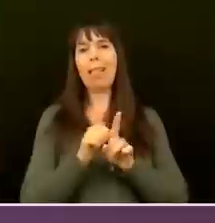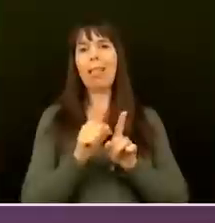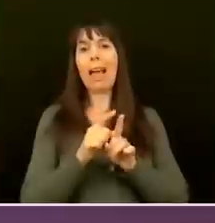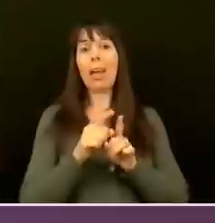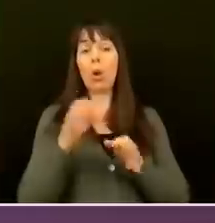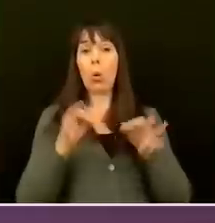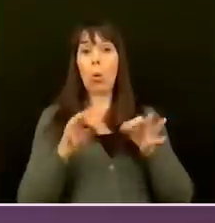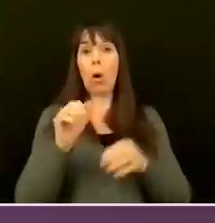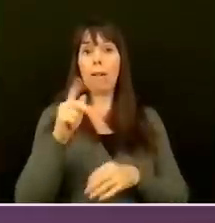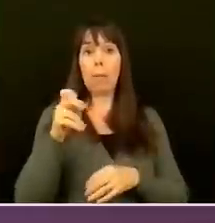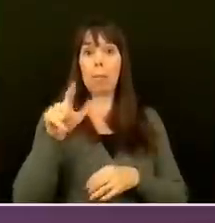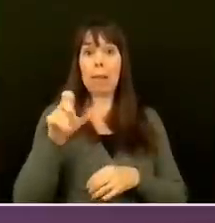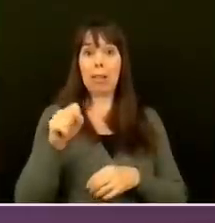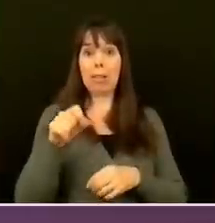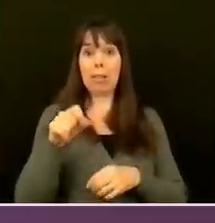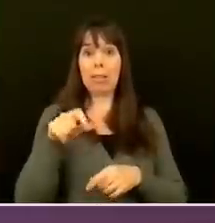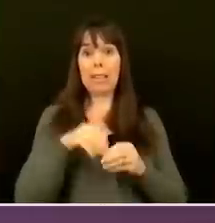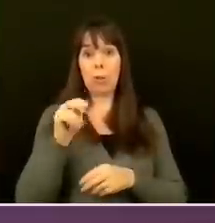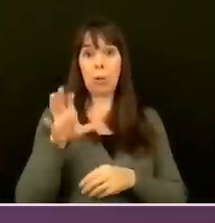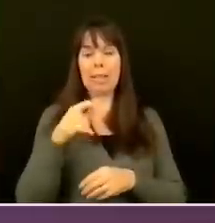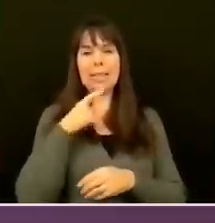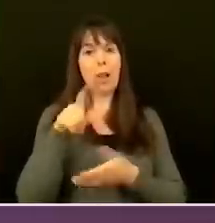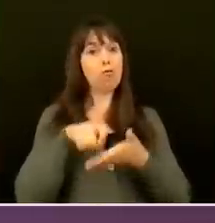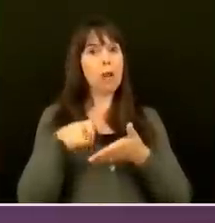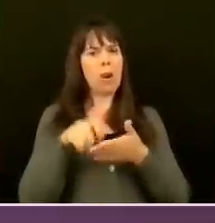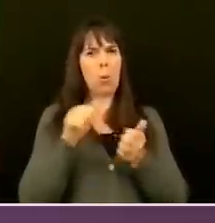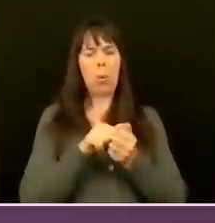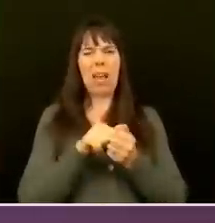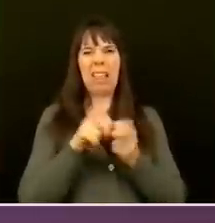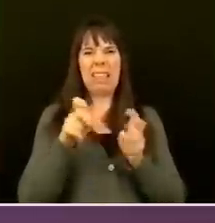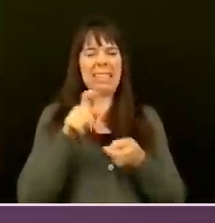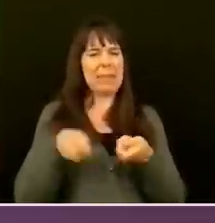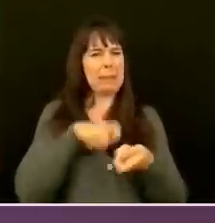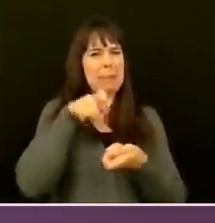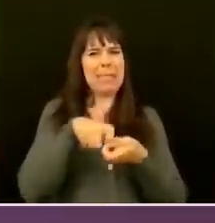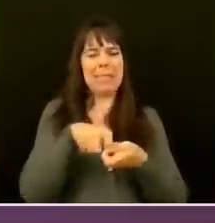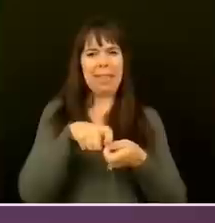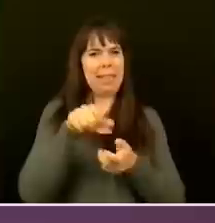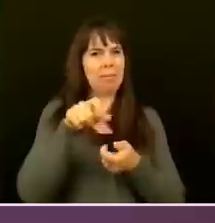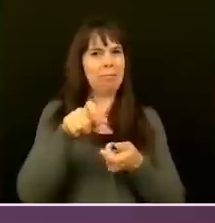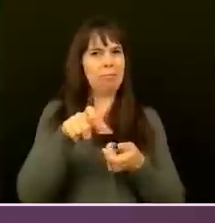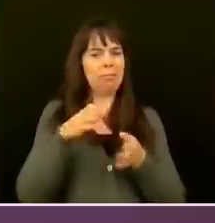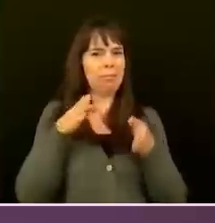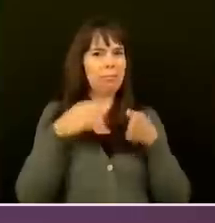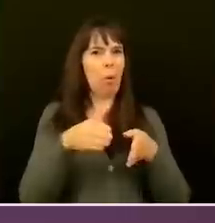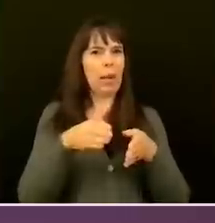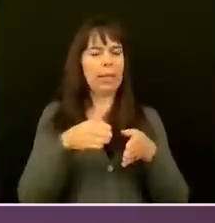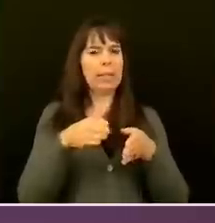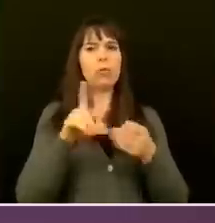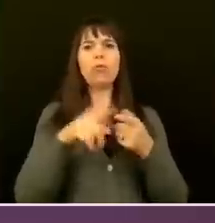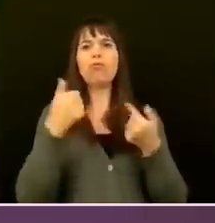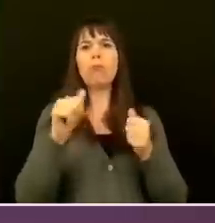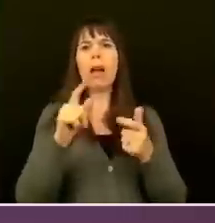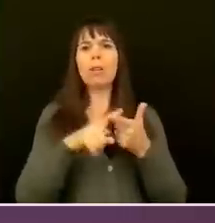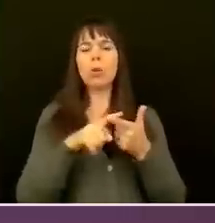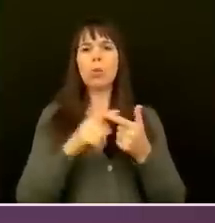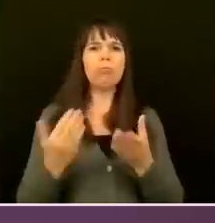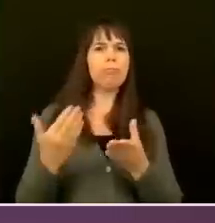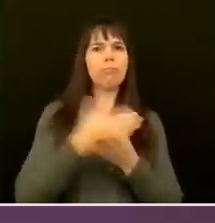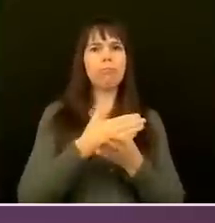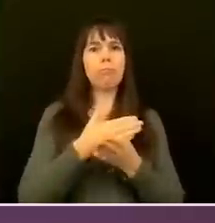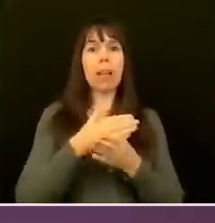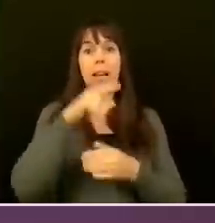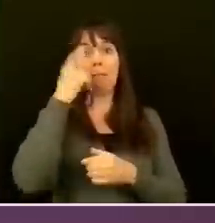North Carolina said, was written with surgical precision to try and get in the way of black